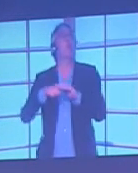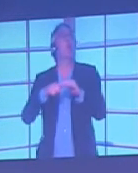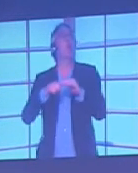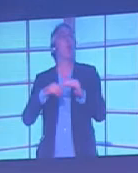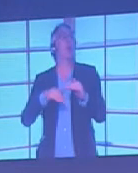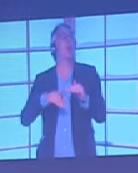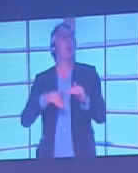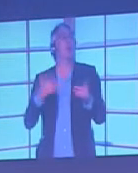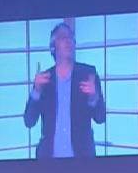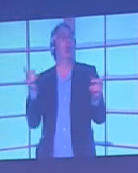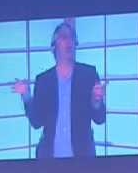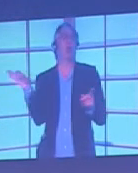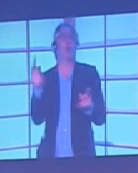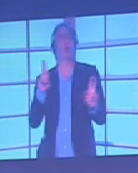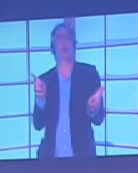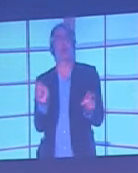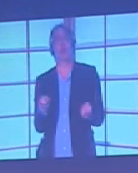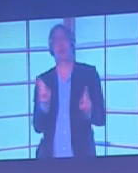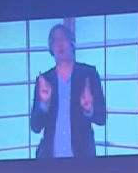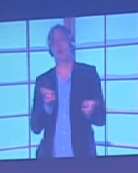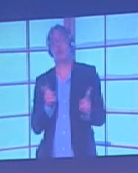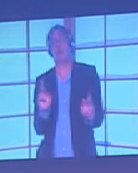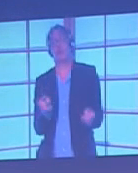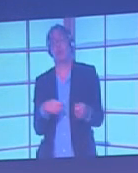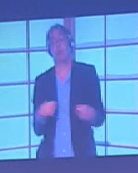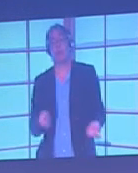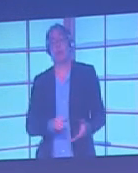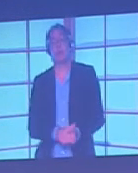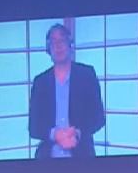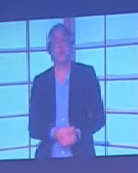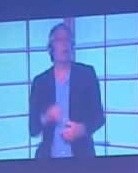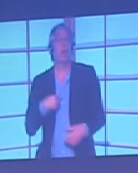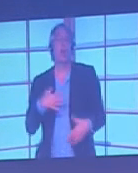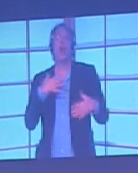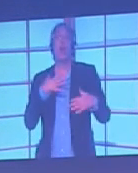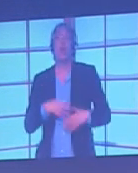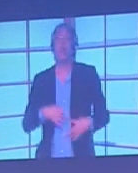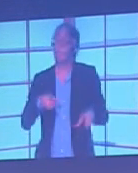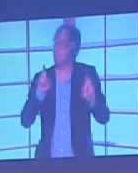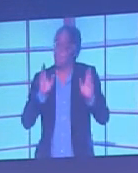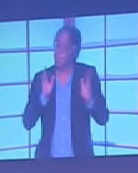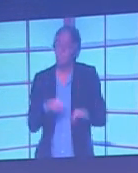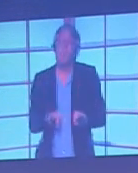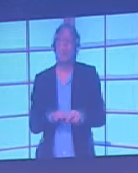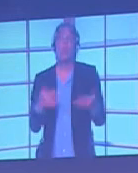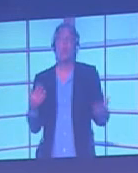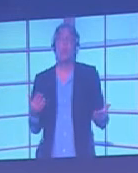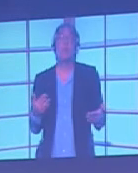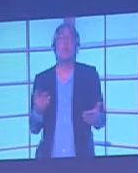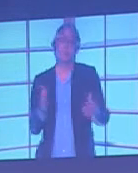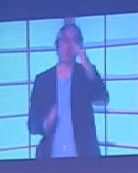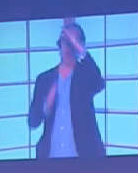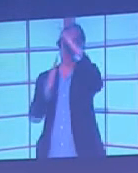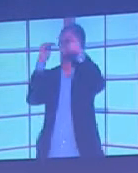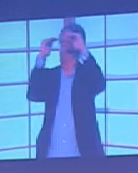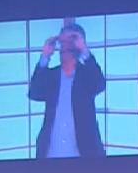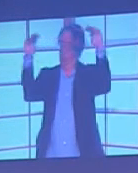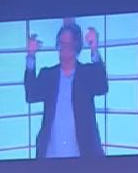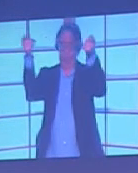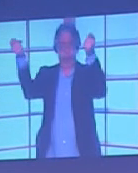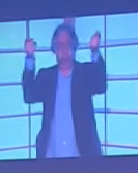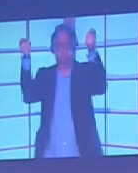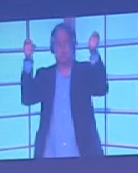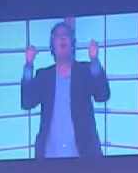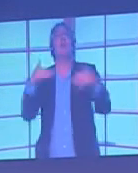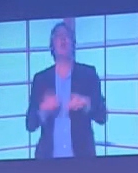need to see disabled people in decision-making places too, because then I think this will become even more natural, that